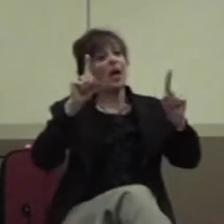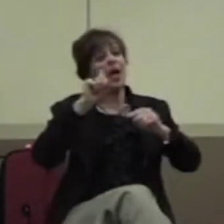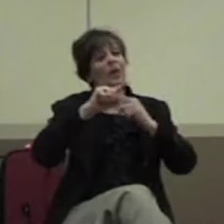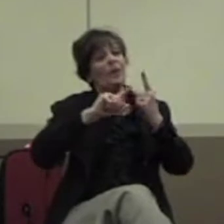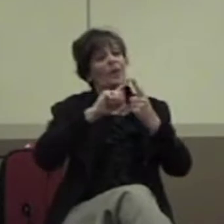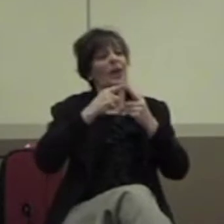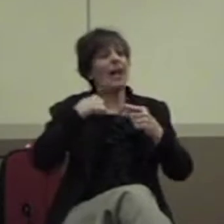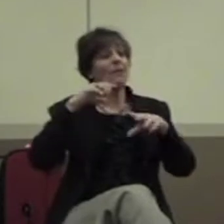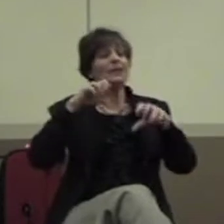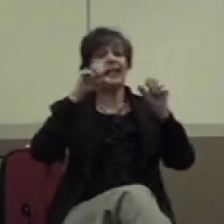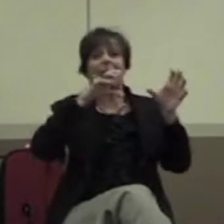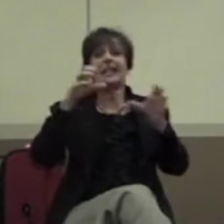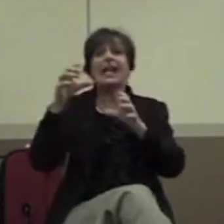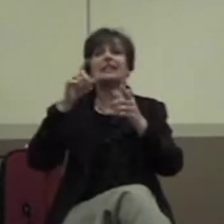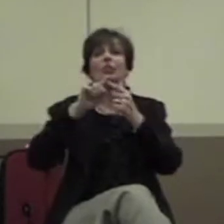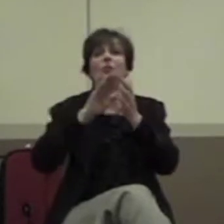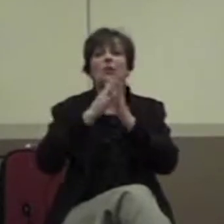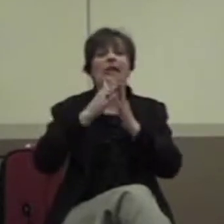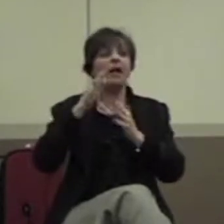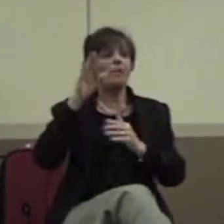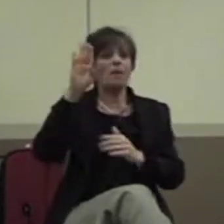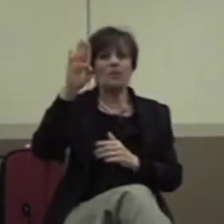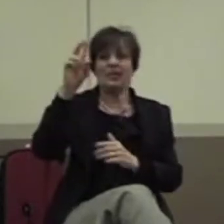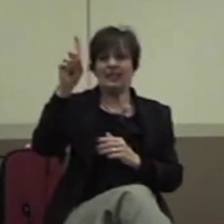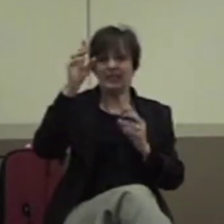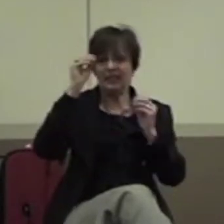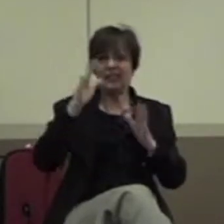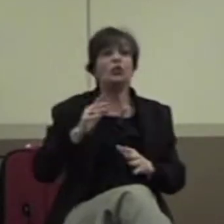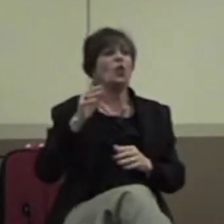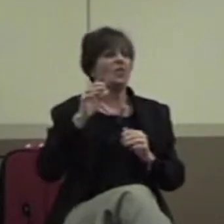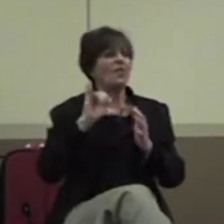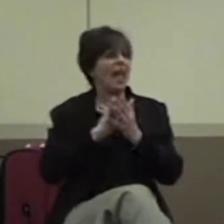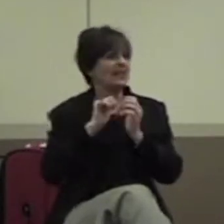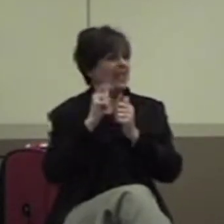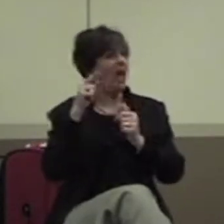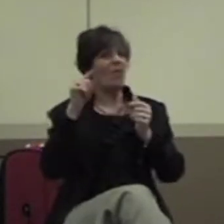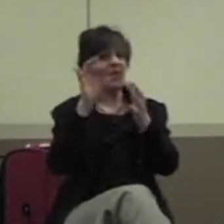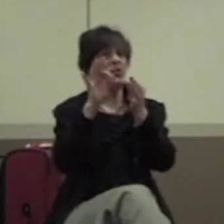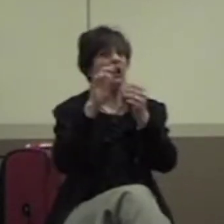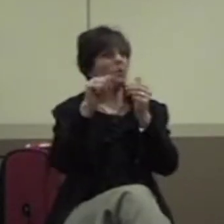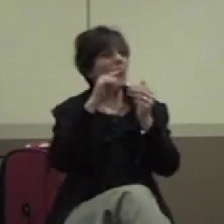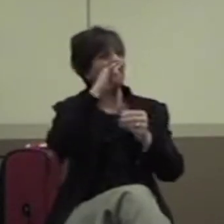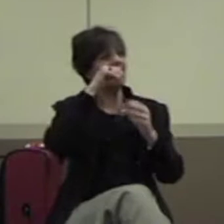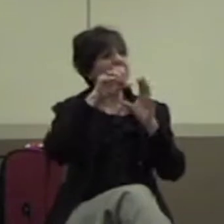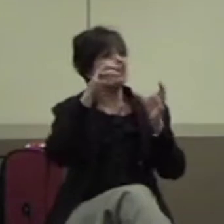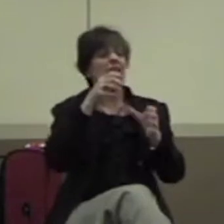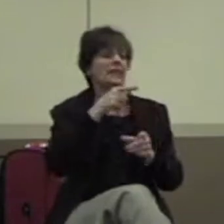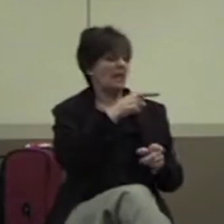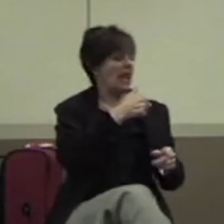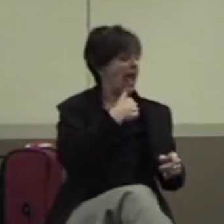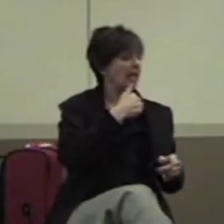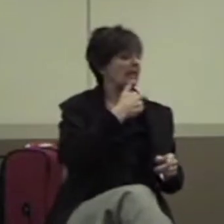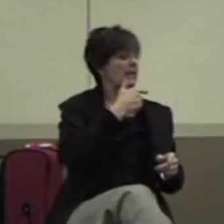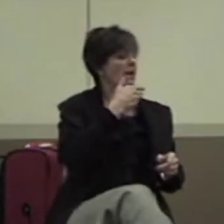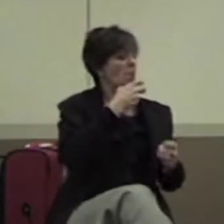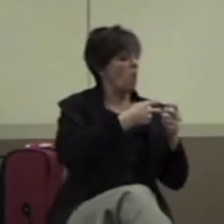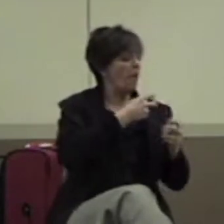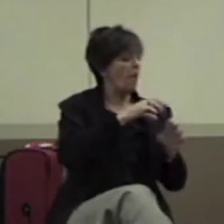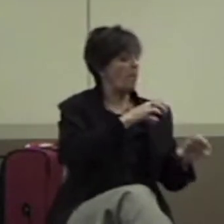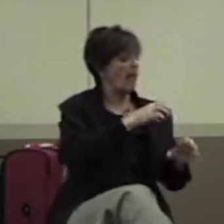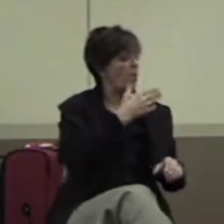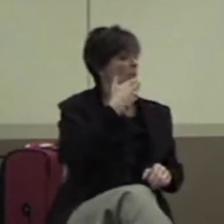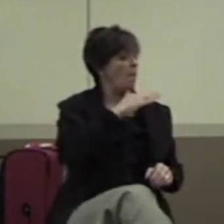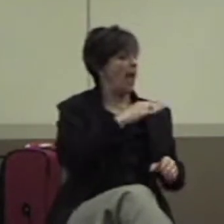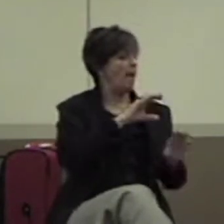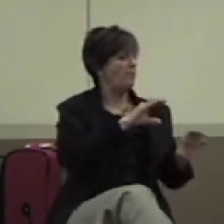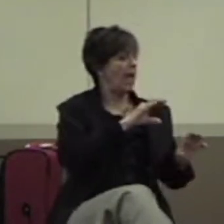But when I was taking classes to be a BD teacher, this is the way they talked about kids in the classes. The kid has problem behavior. The kid has bad